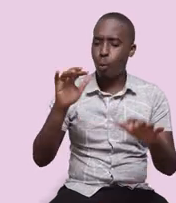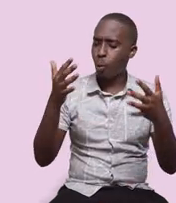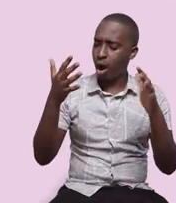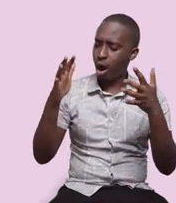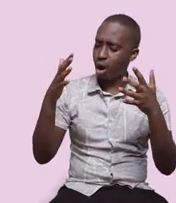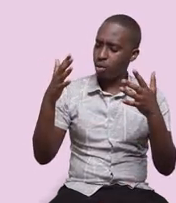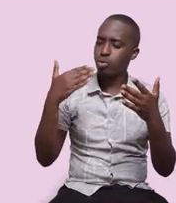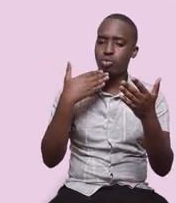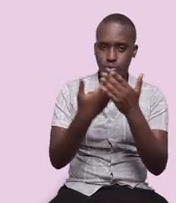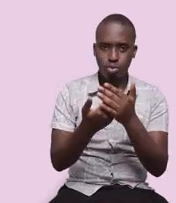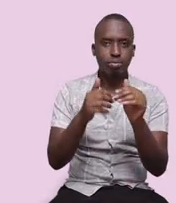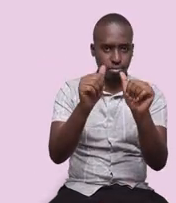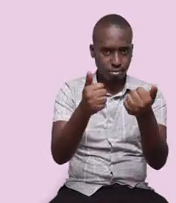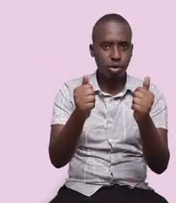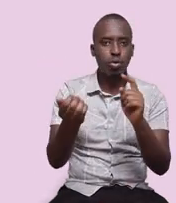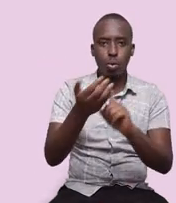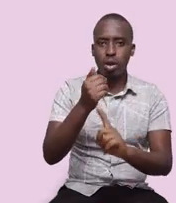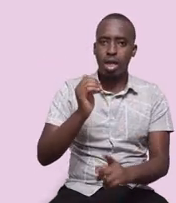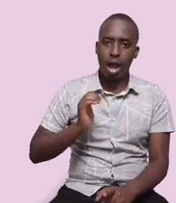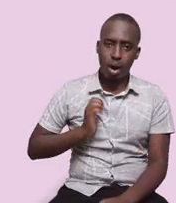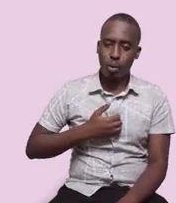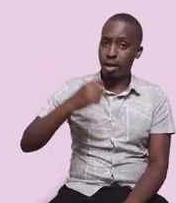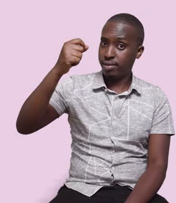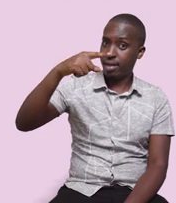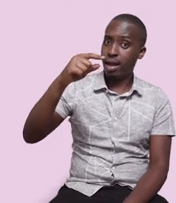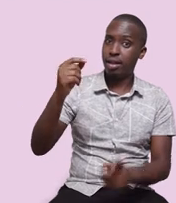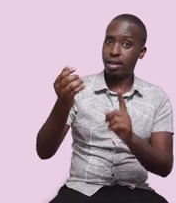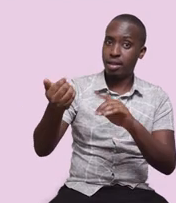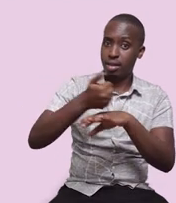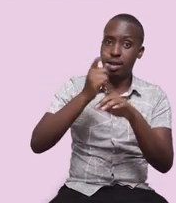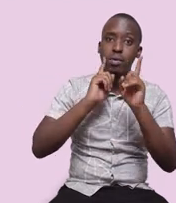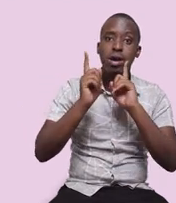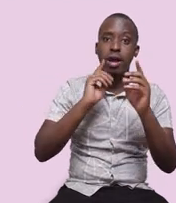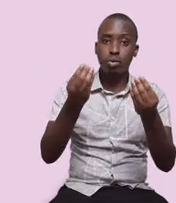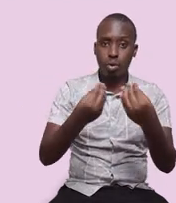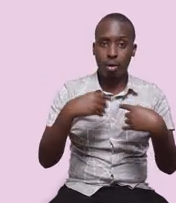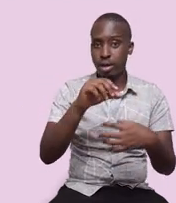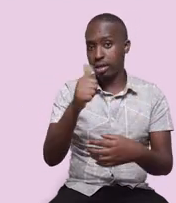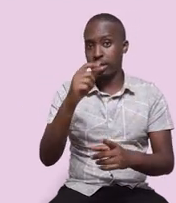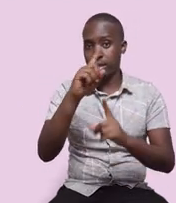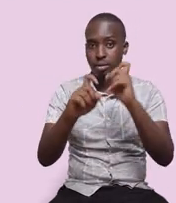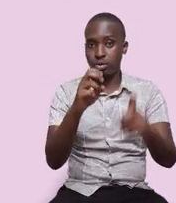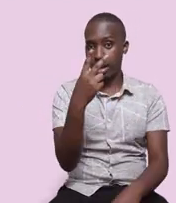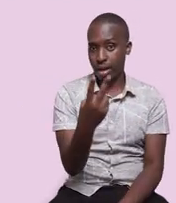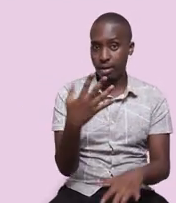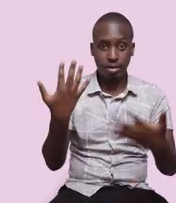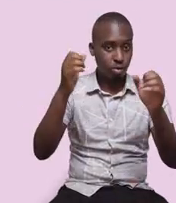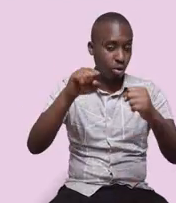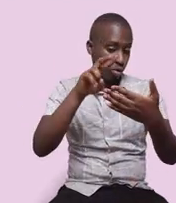Wow, good. We get our star colored and we have been given the second question. Can you read it?